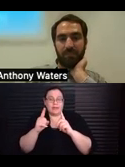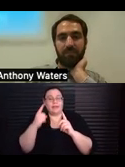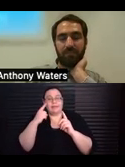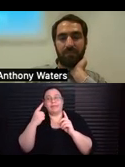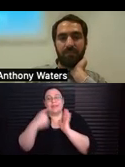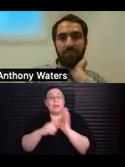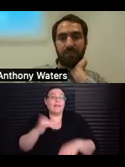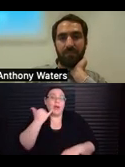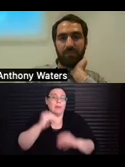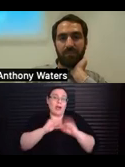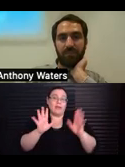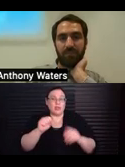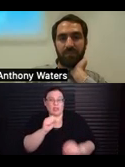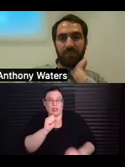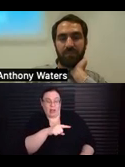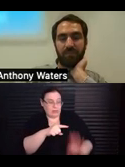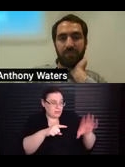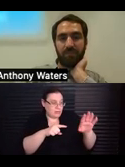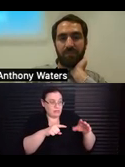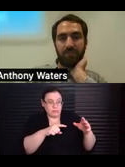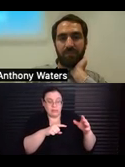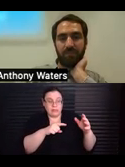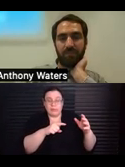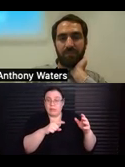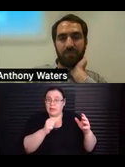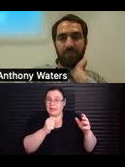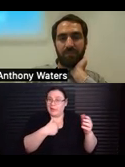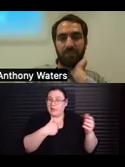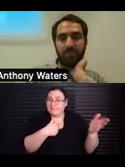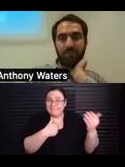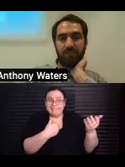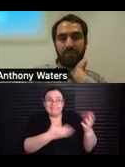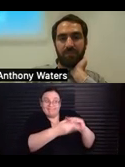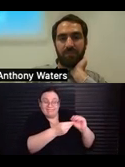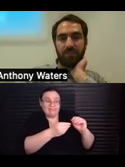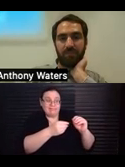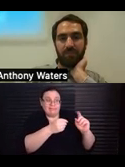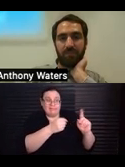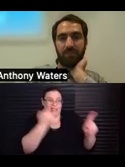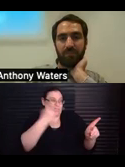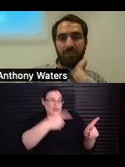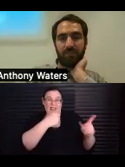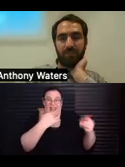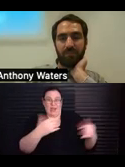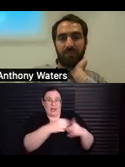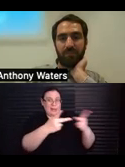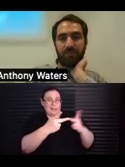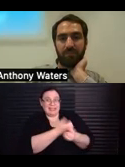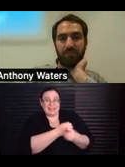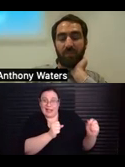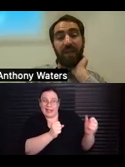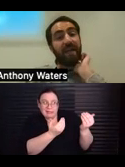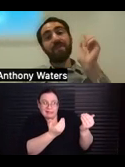just ask, is there a way to invite them to share that they're not in a safe place to